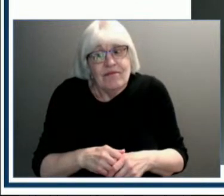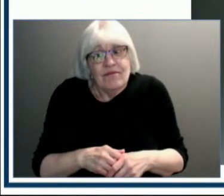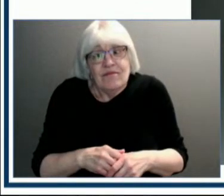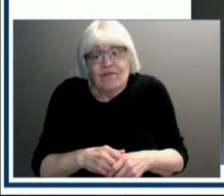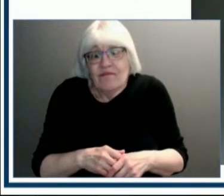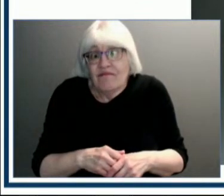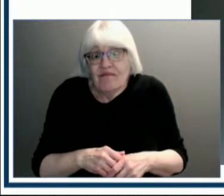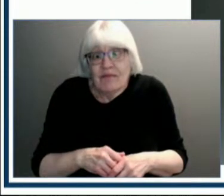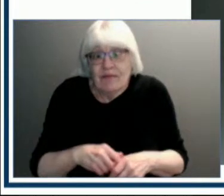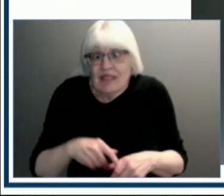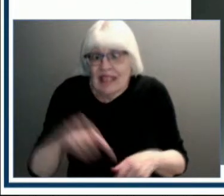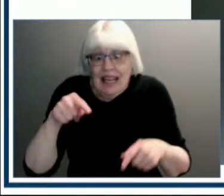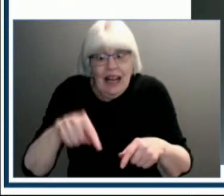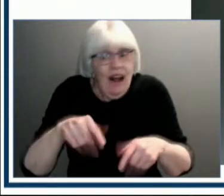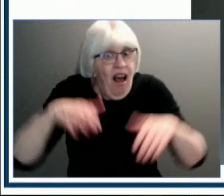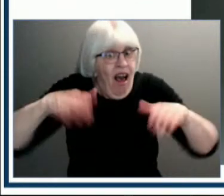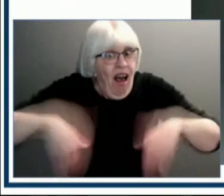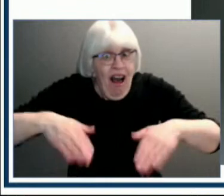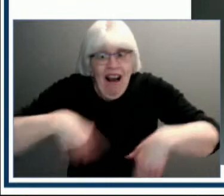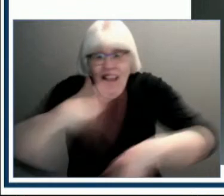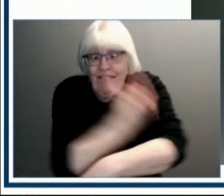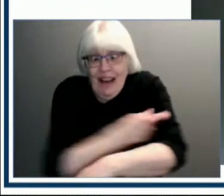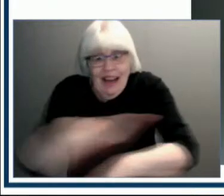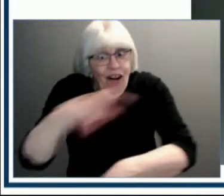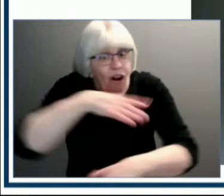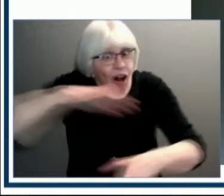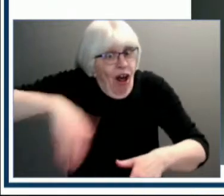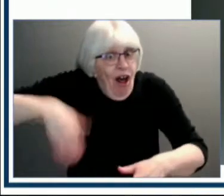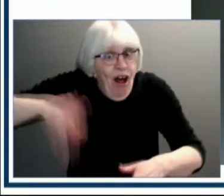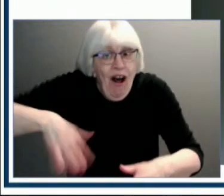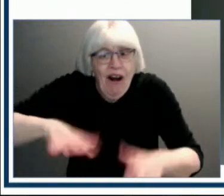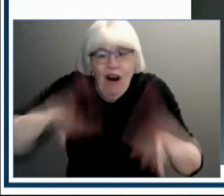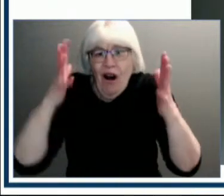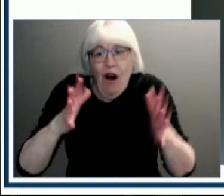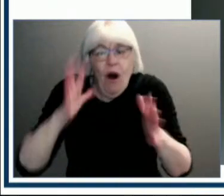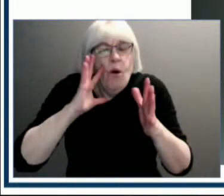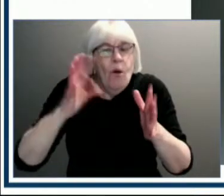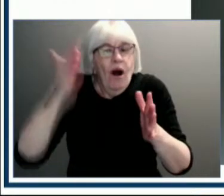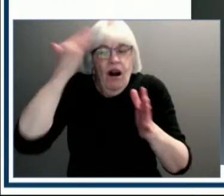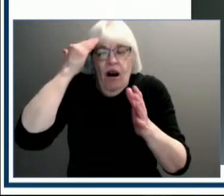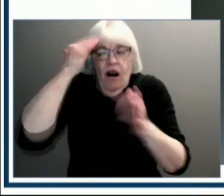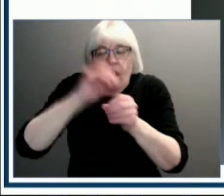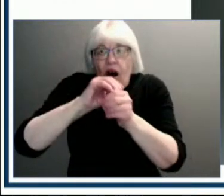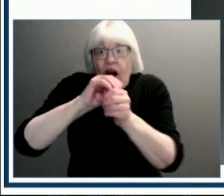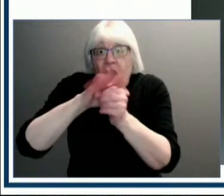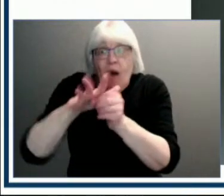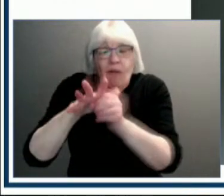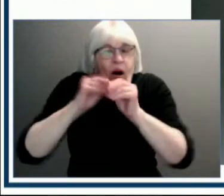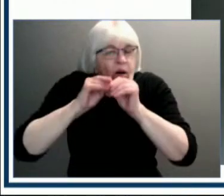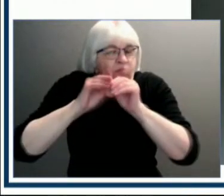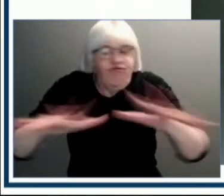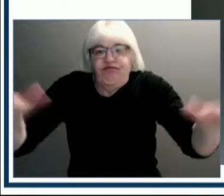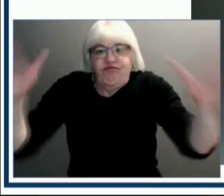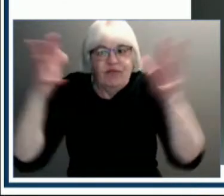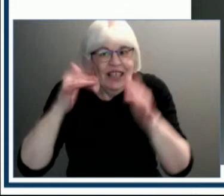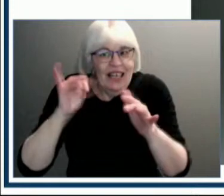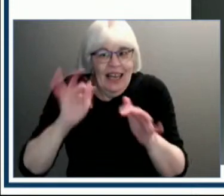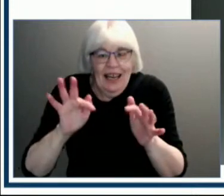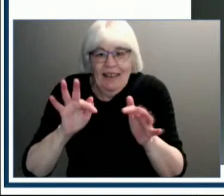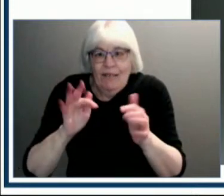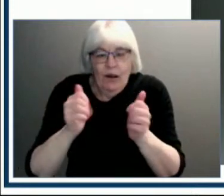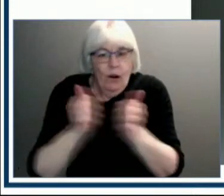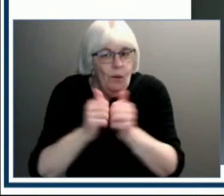have vaccination. So like the virus is evolving and changing, so too must our response